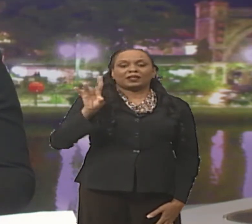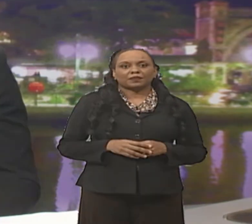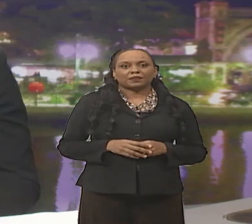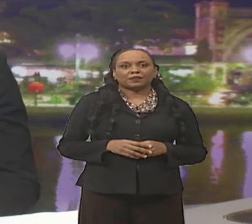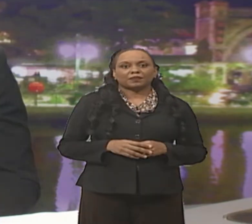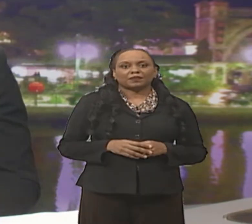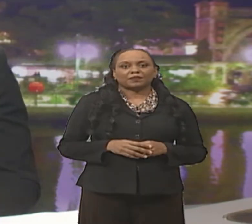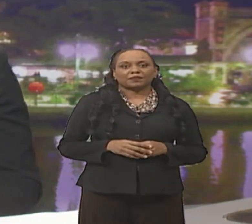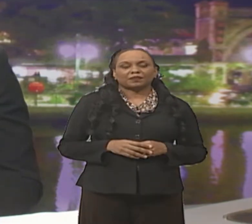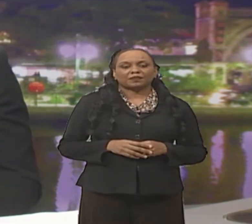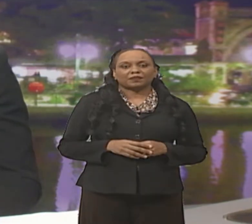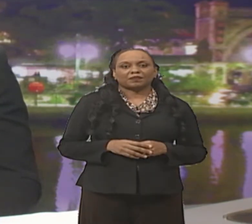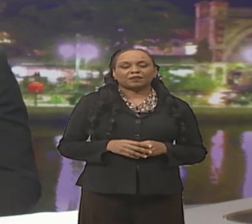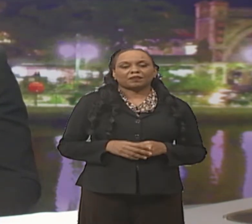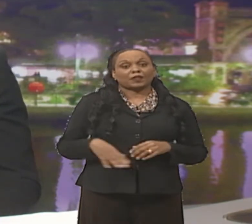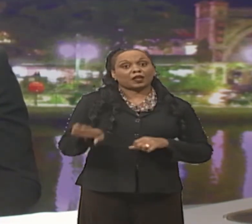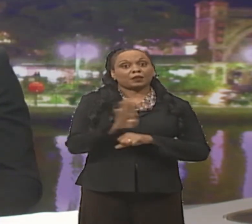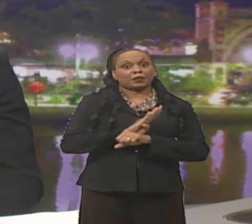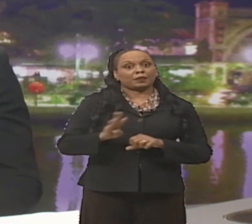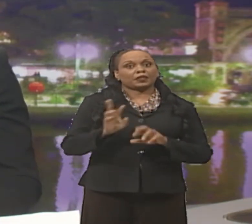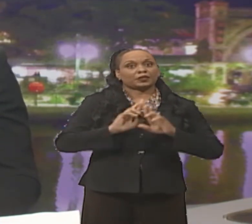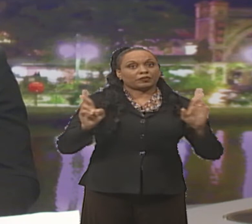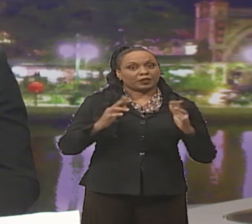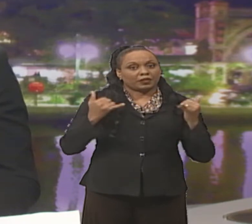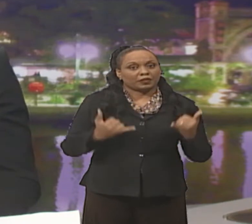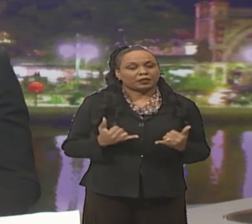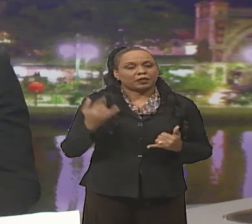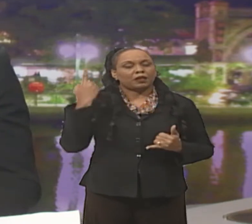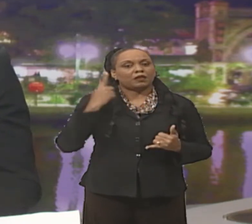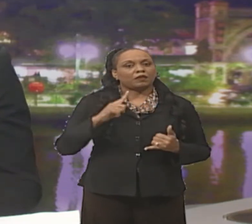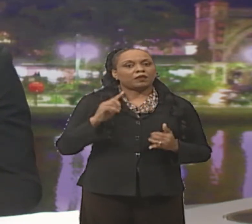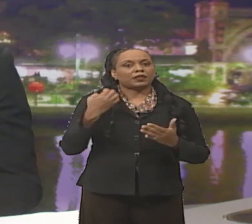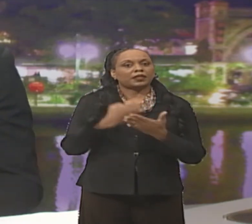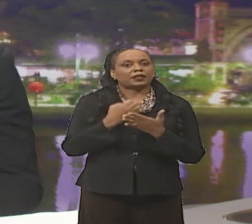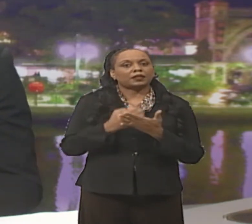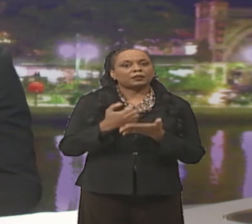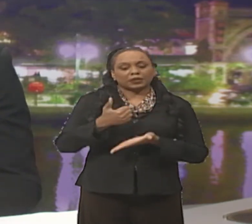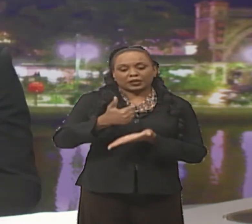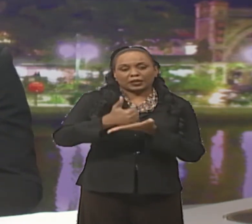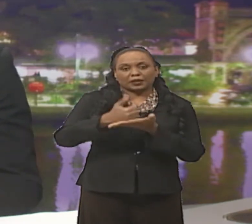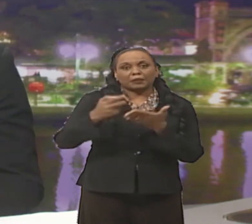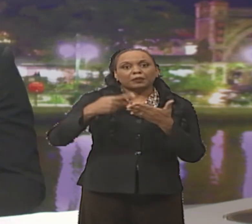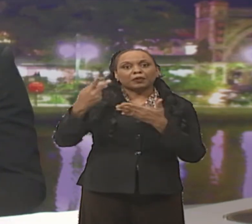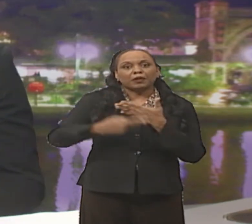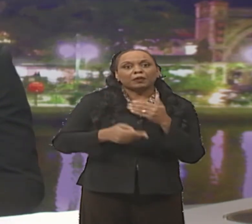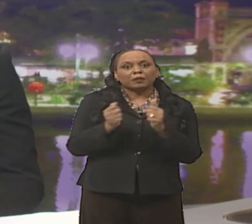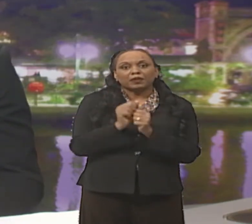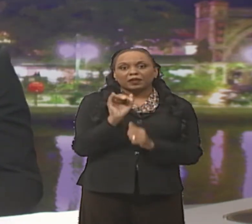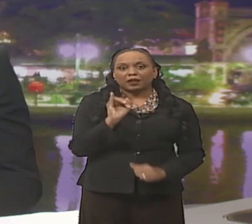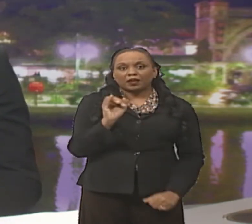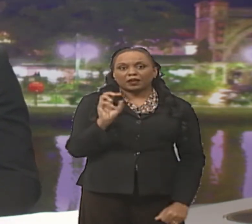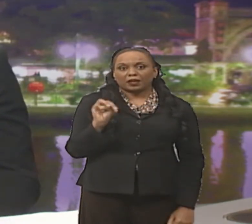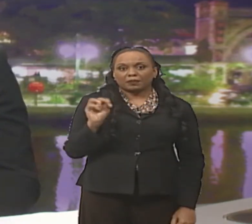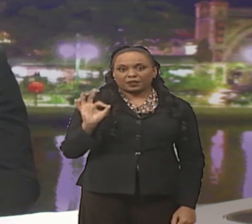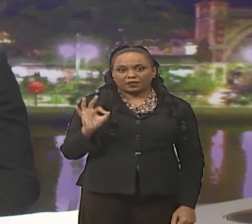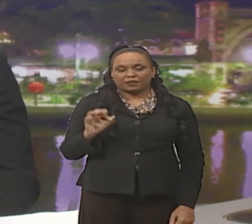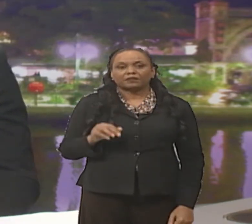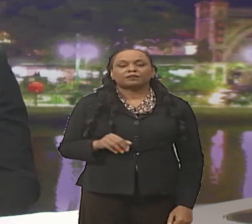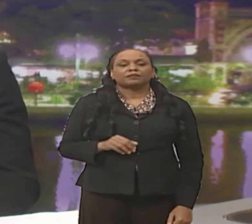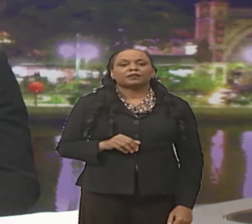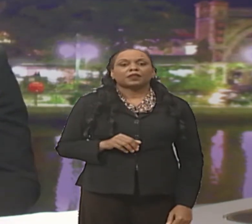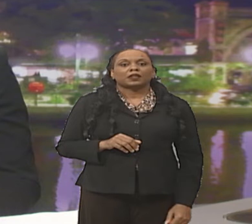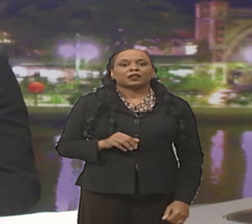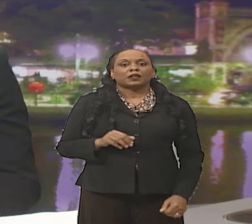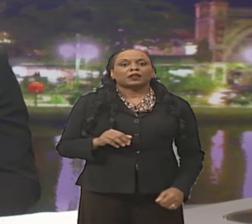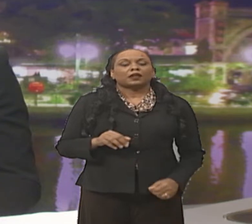1-800-8477. As Barbados enters its economic assistance program with the International Monetary Fund, a noted economist believes the